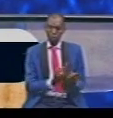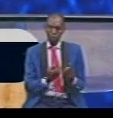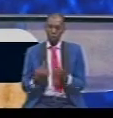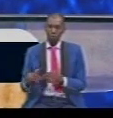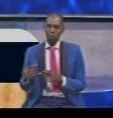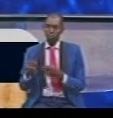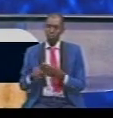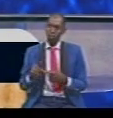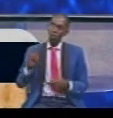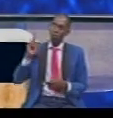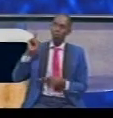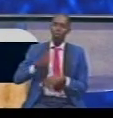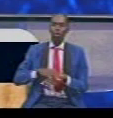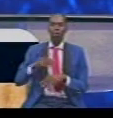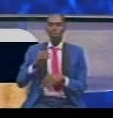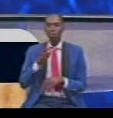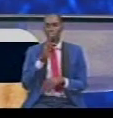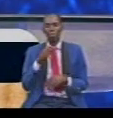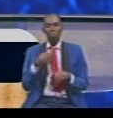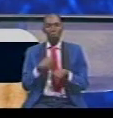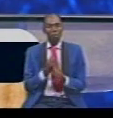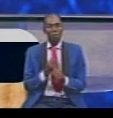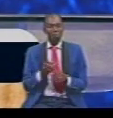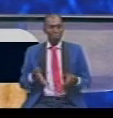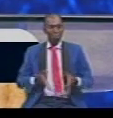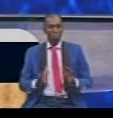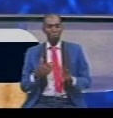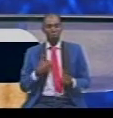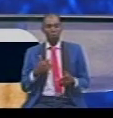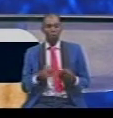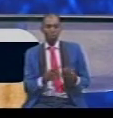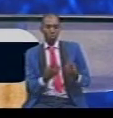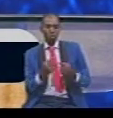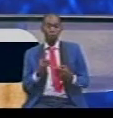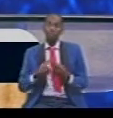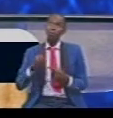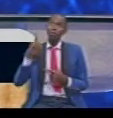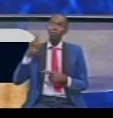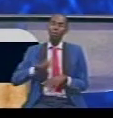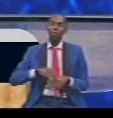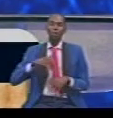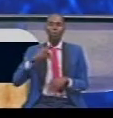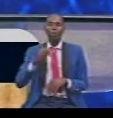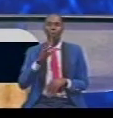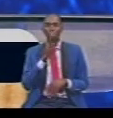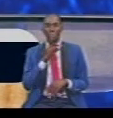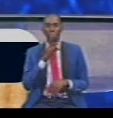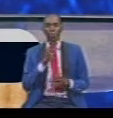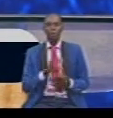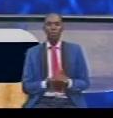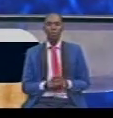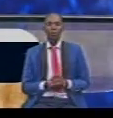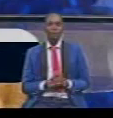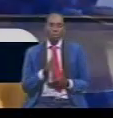on the water. Bid me come unto thee on the water. You will do